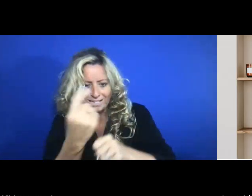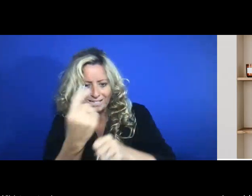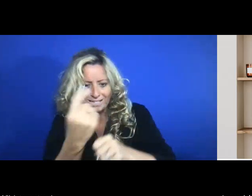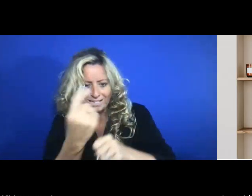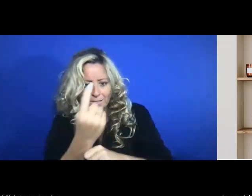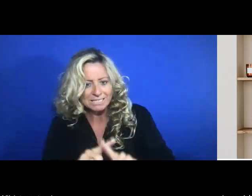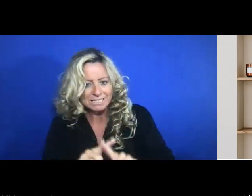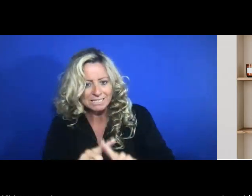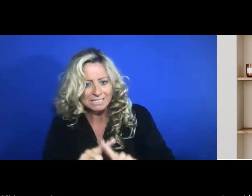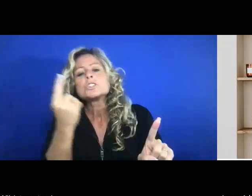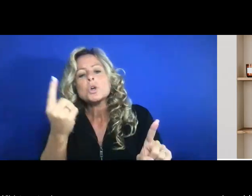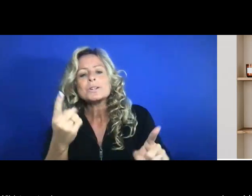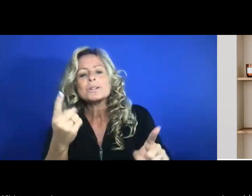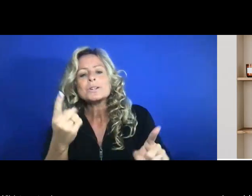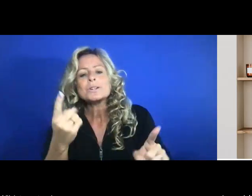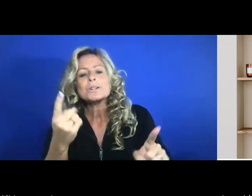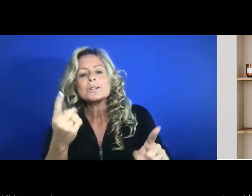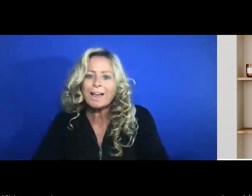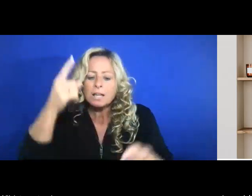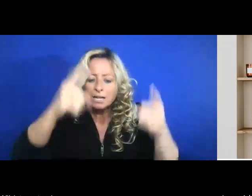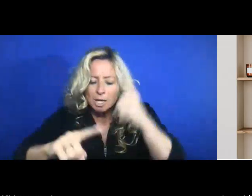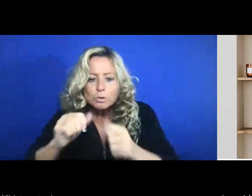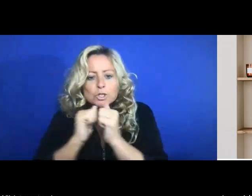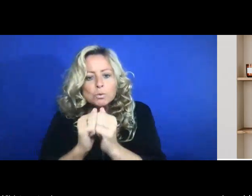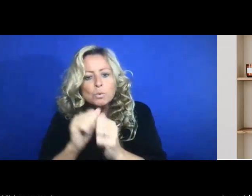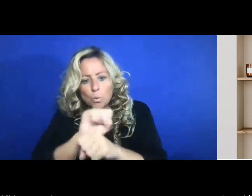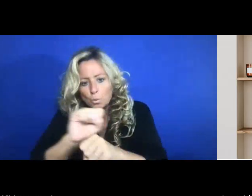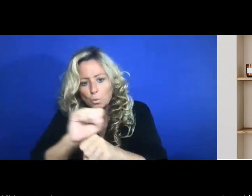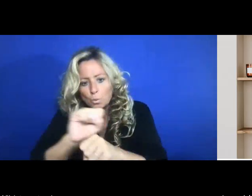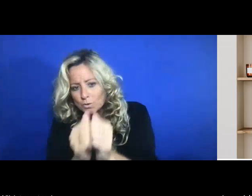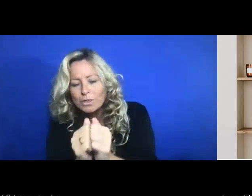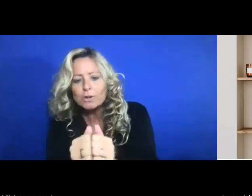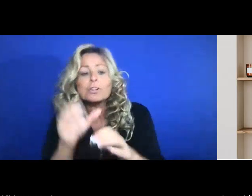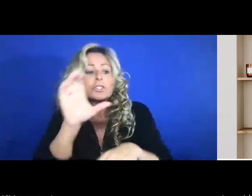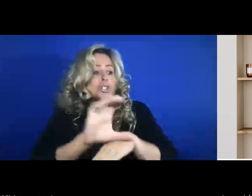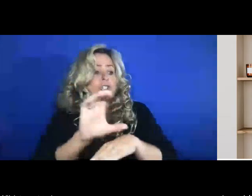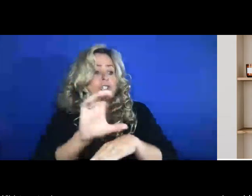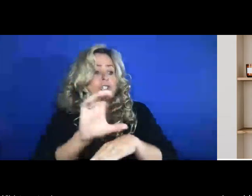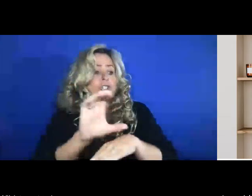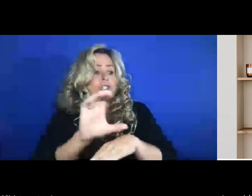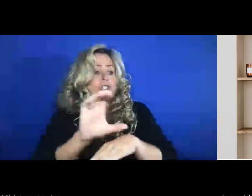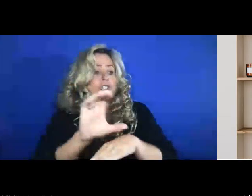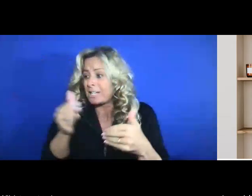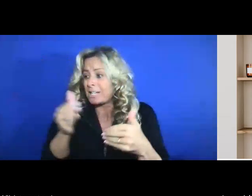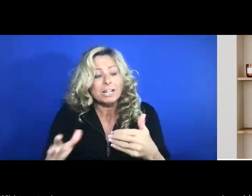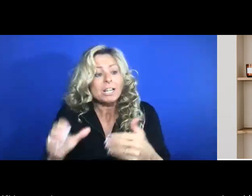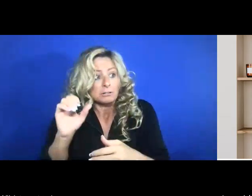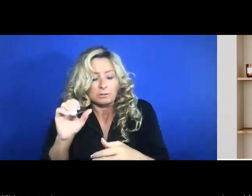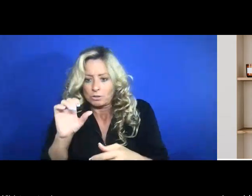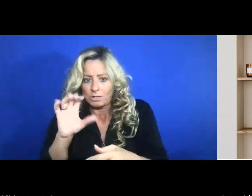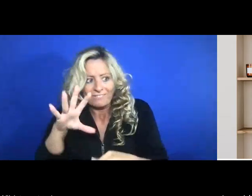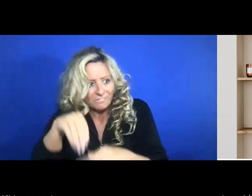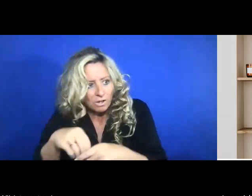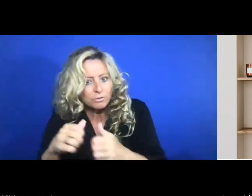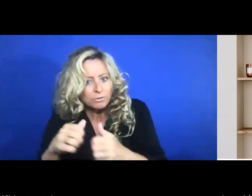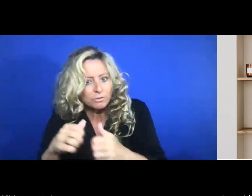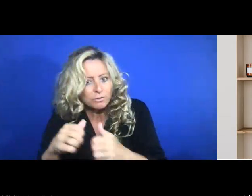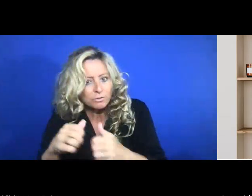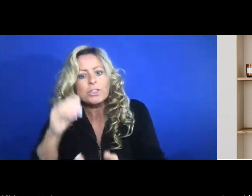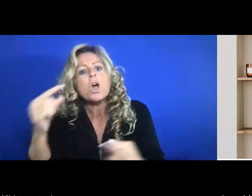so we always stress collaboration. Maybe if there's a church nearby, they're already doing work in harm reduction,